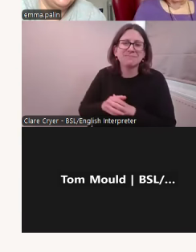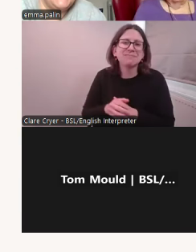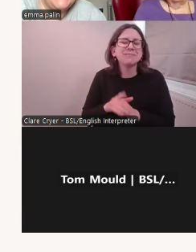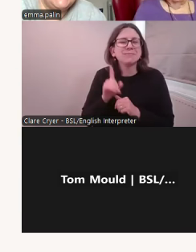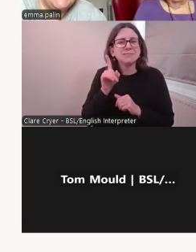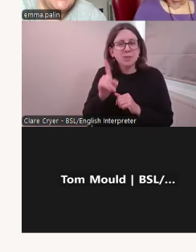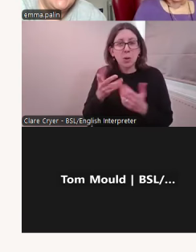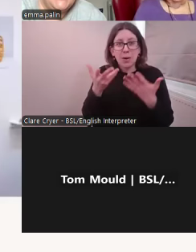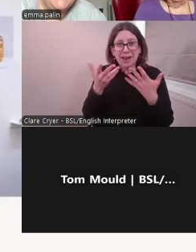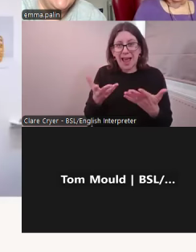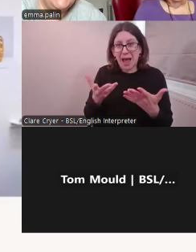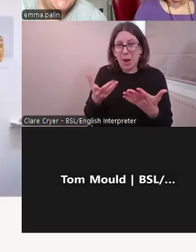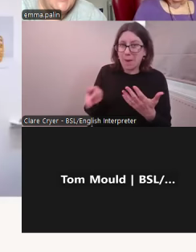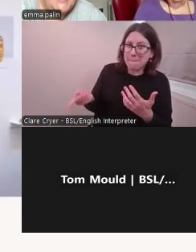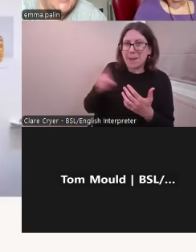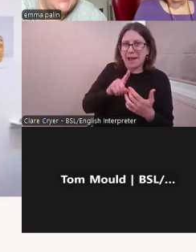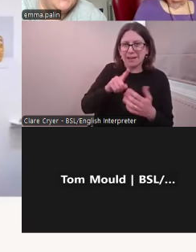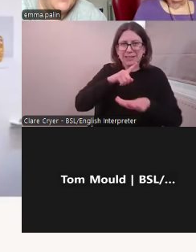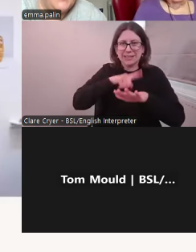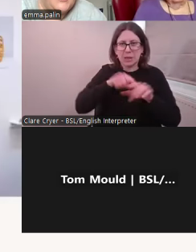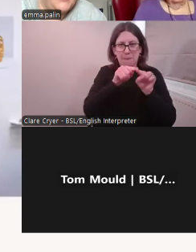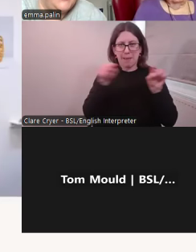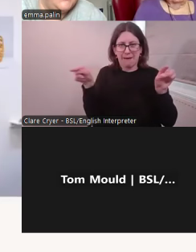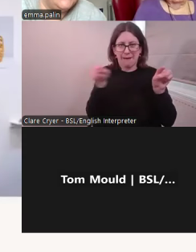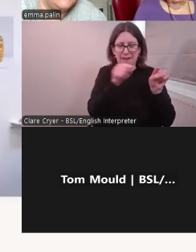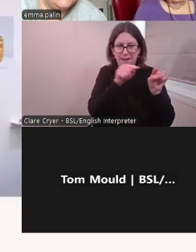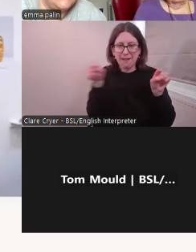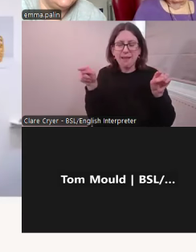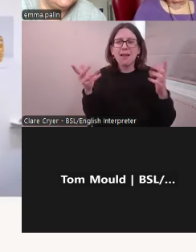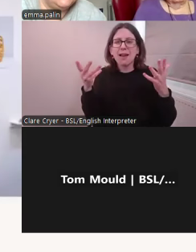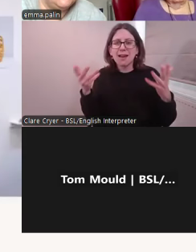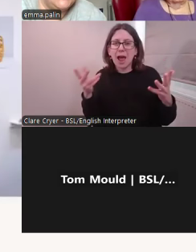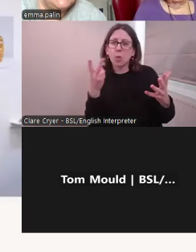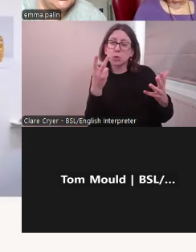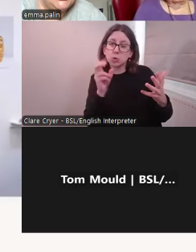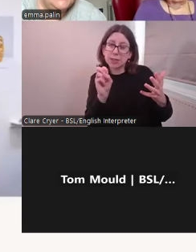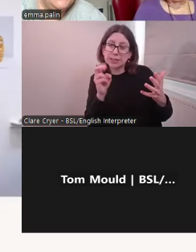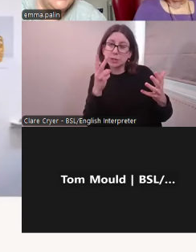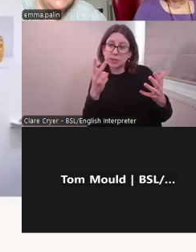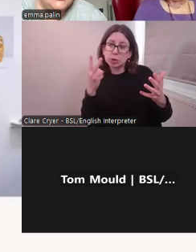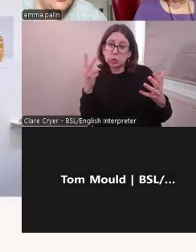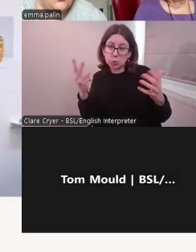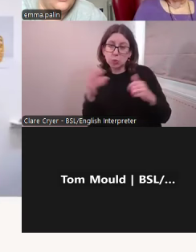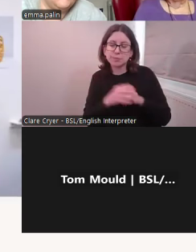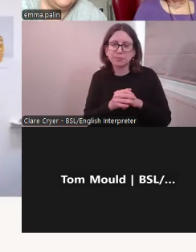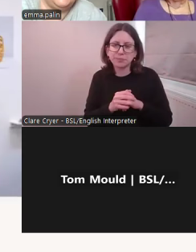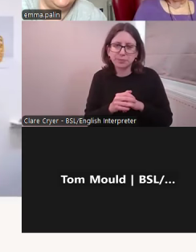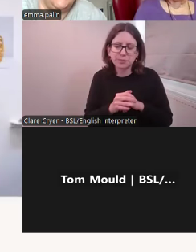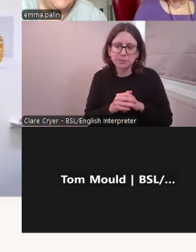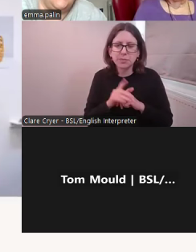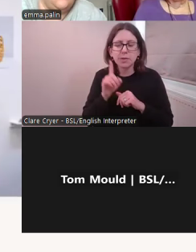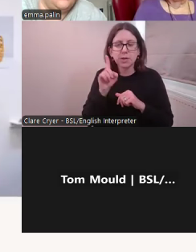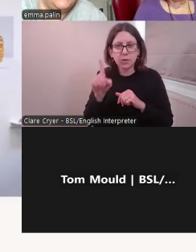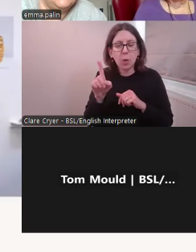so moving back to the timeline now, and we're in 2022. So we were